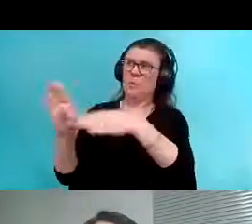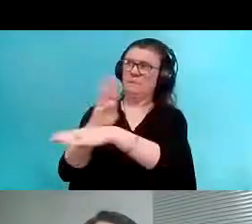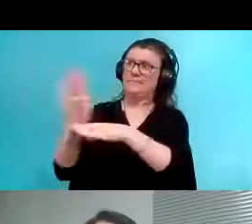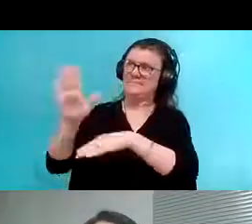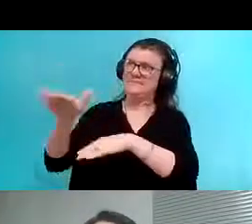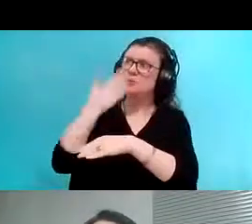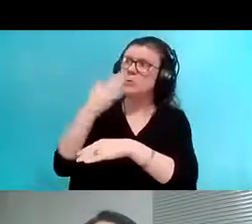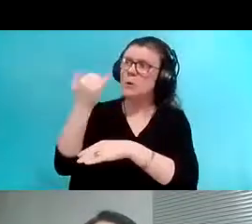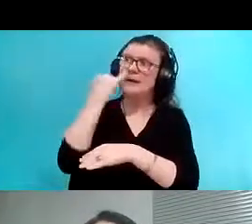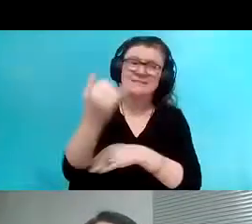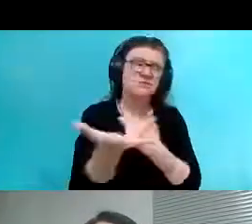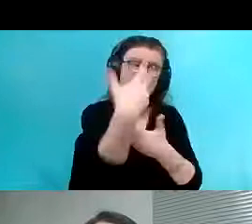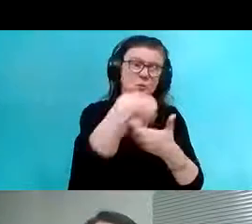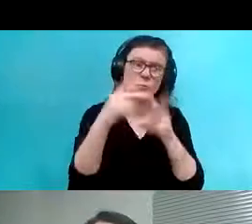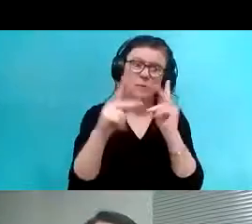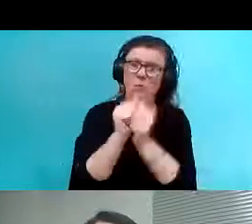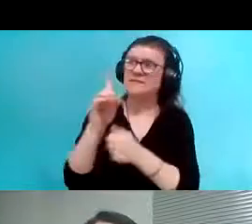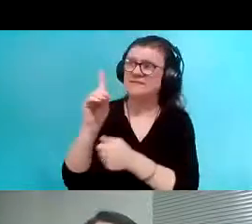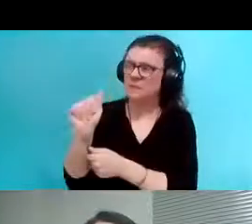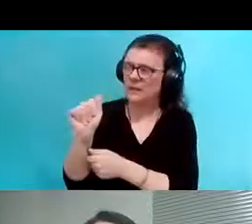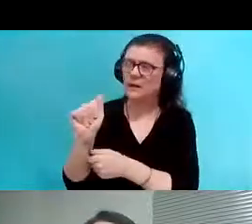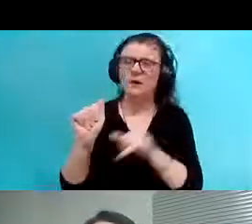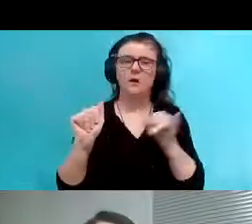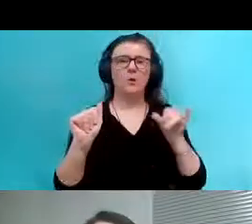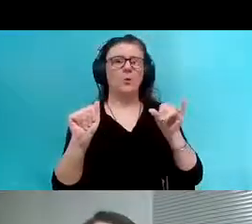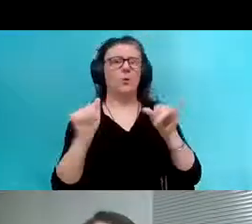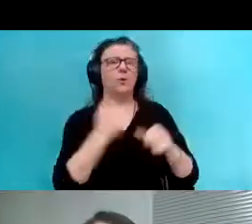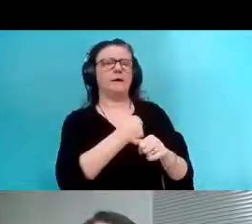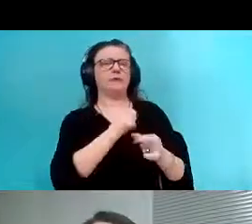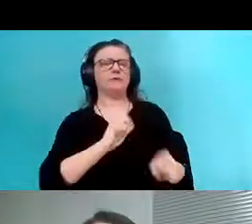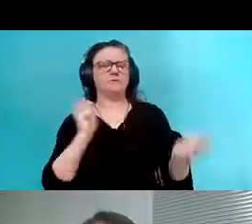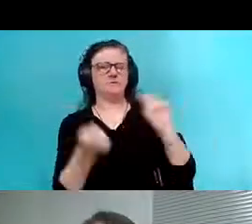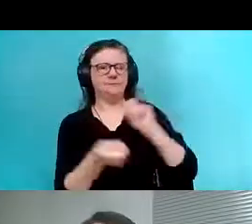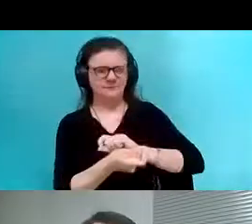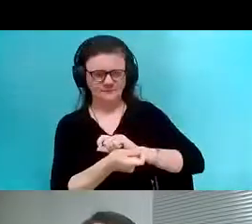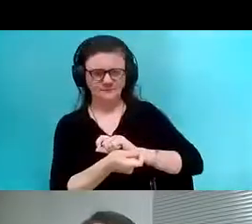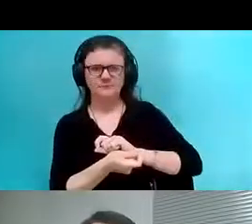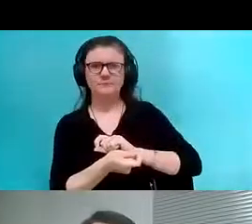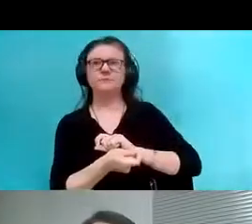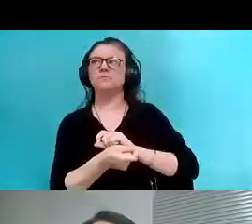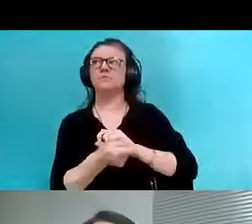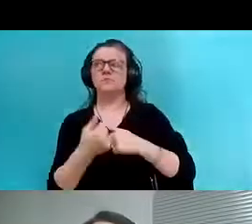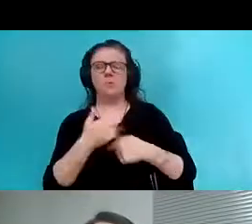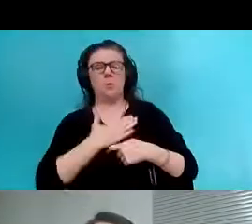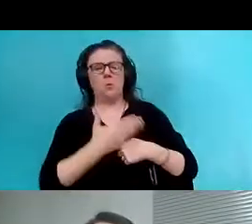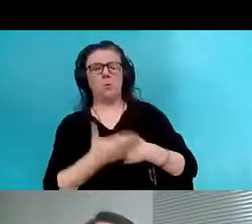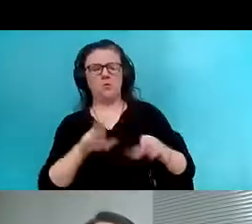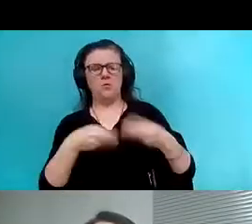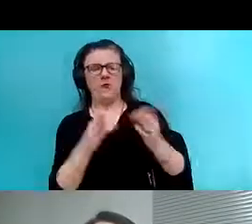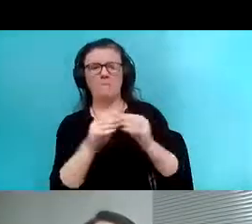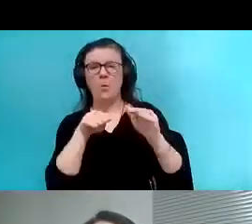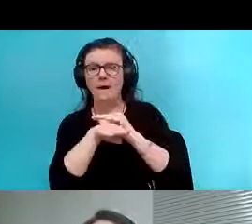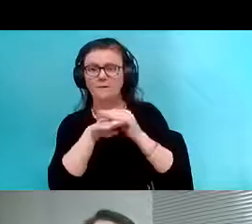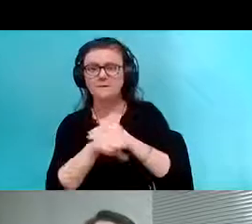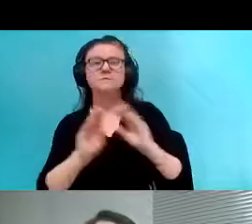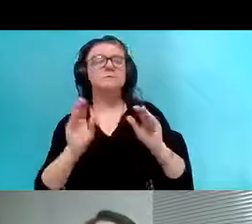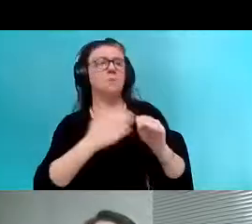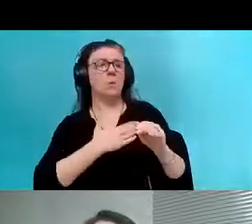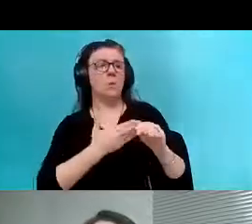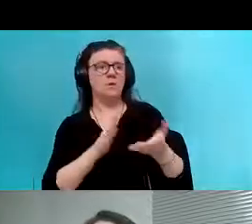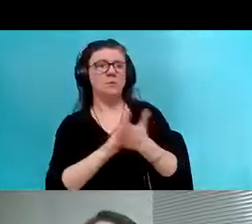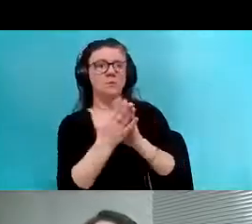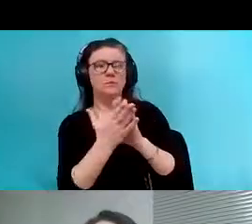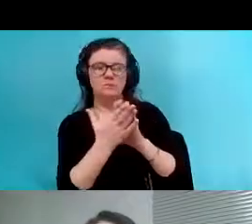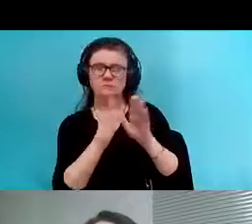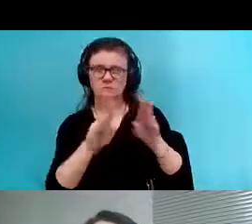the values of insights that have been gained and their potential for services improvement. They are also keen to work